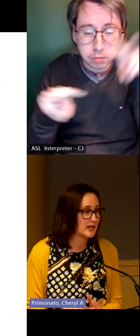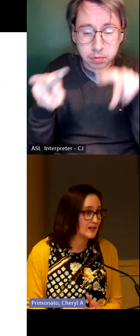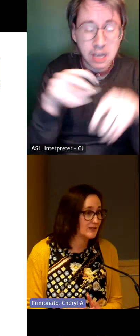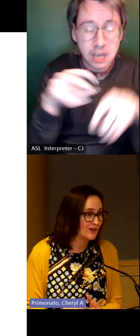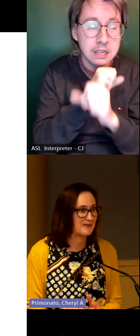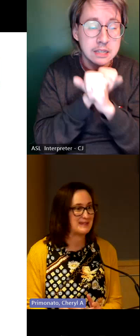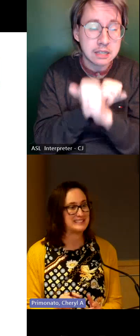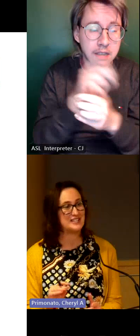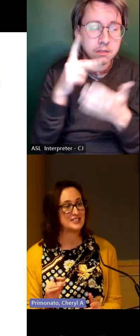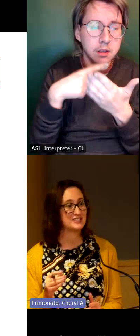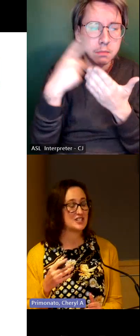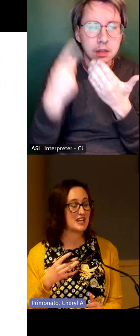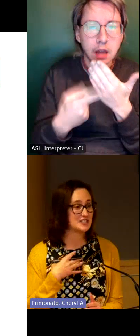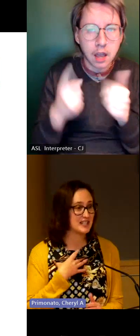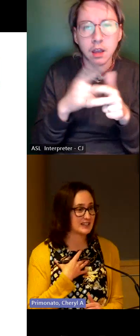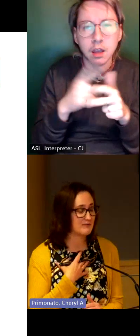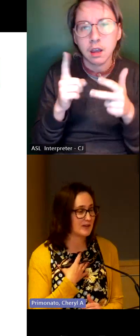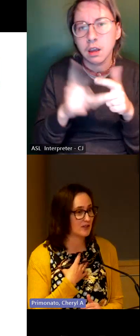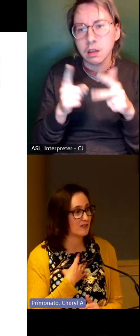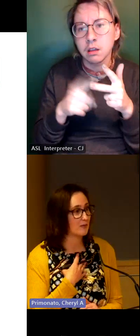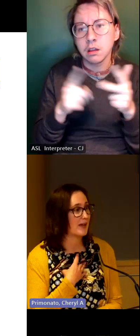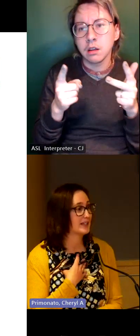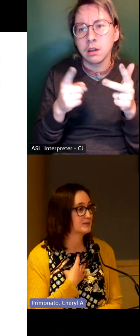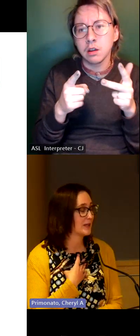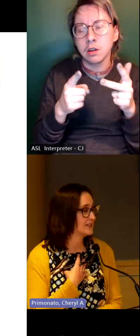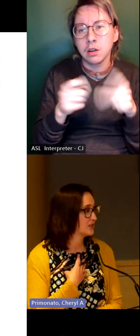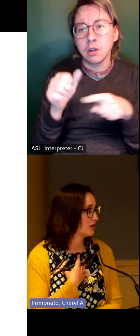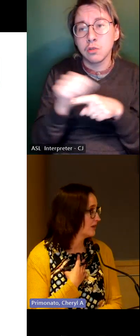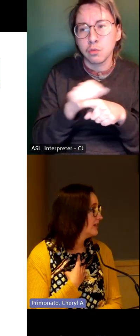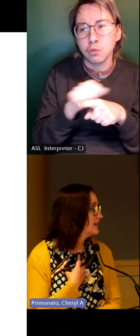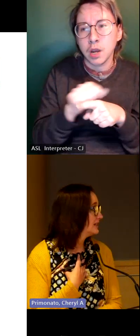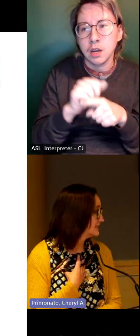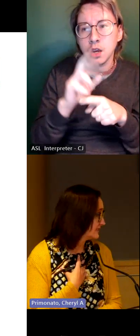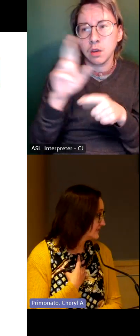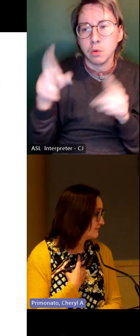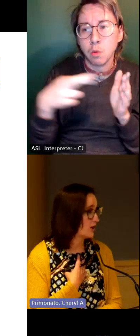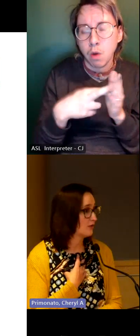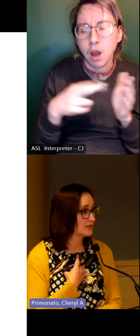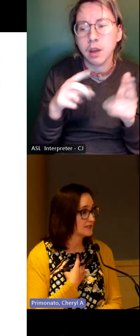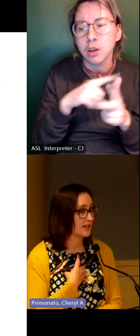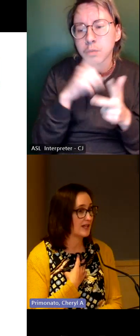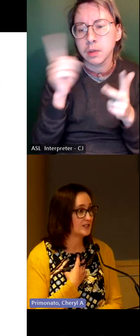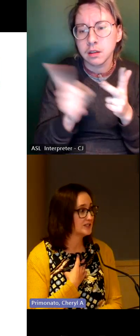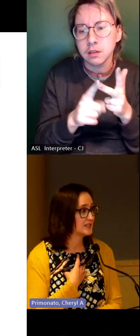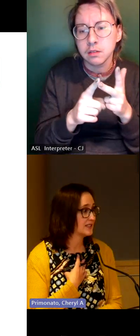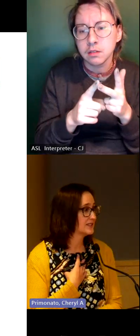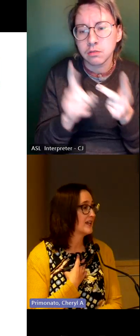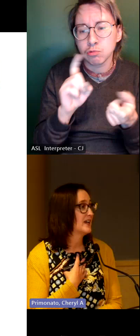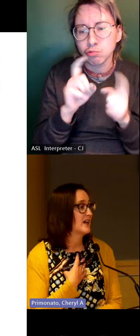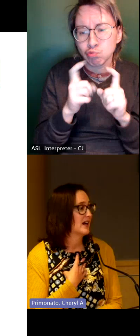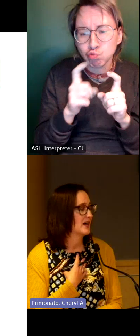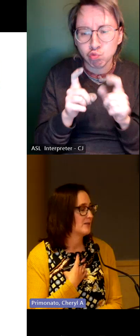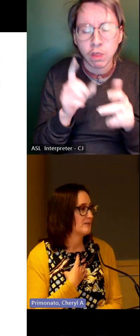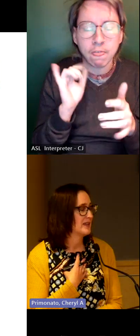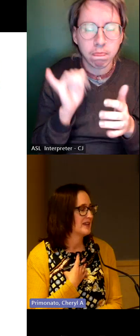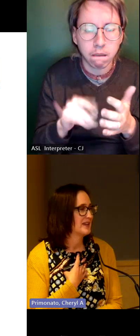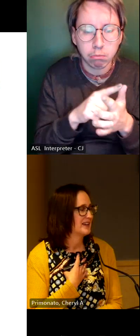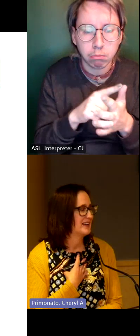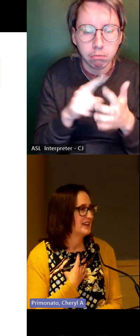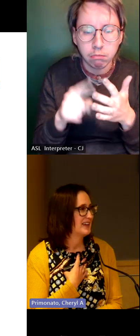with training requirement changes that the federal government has placed on the state safety oversight agencies.